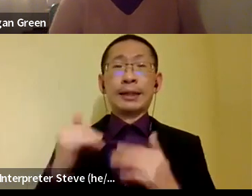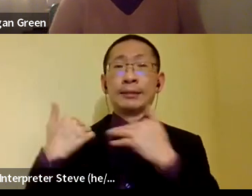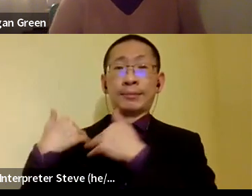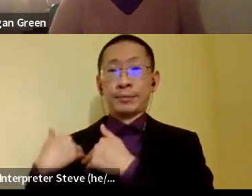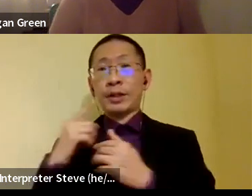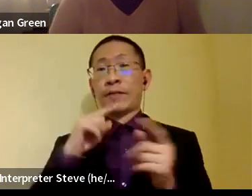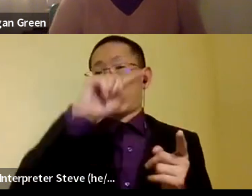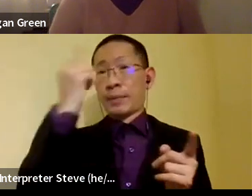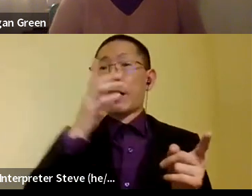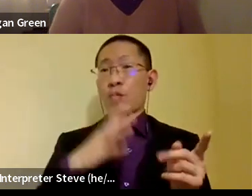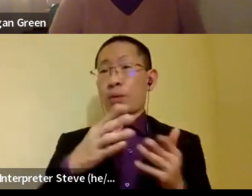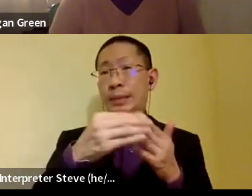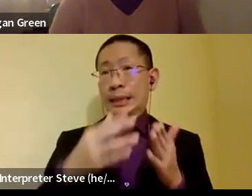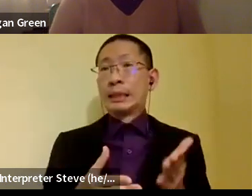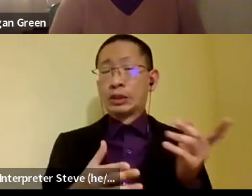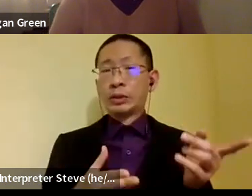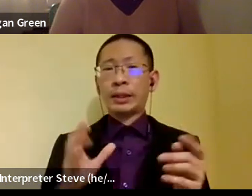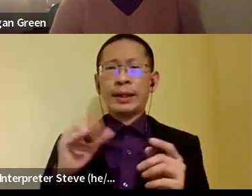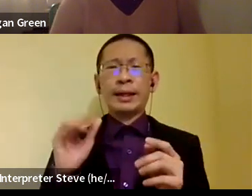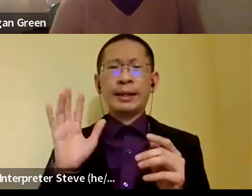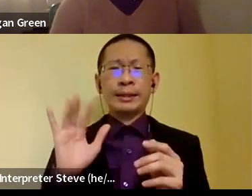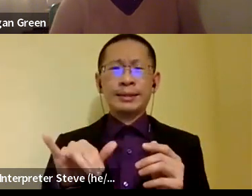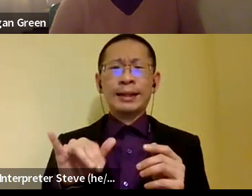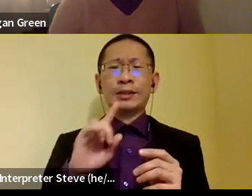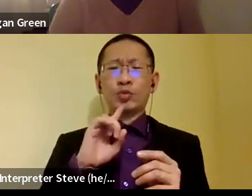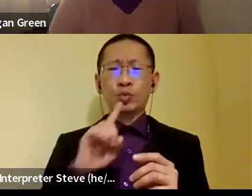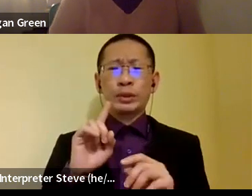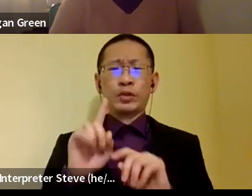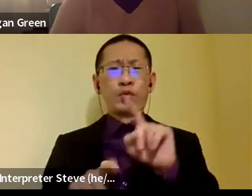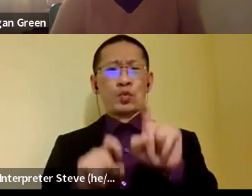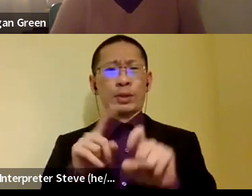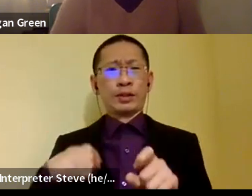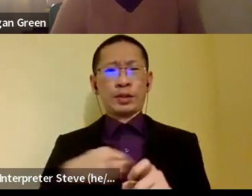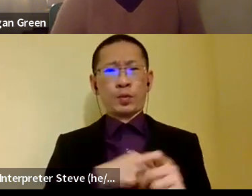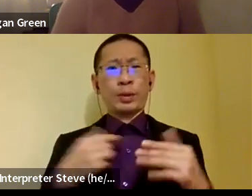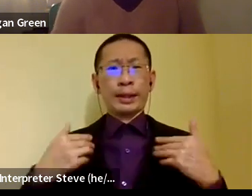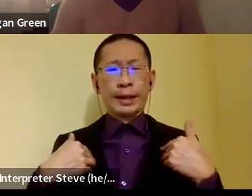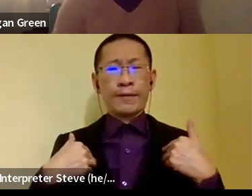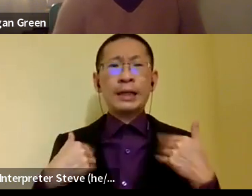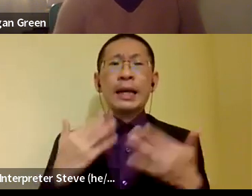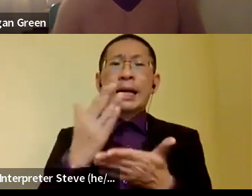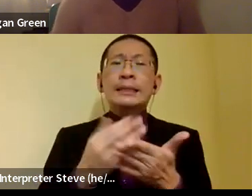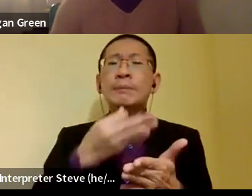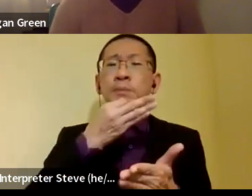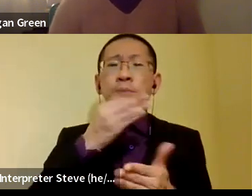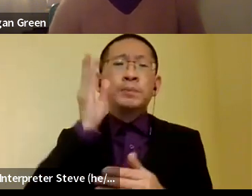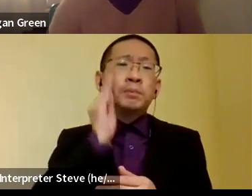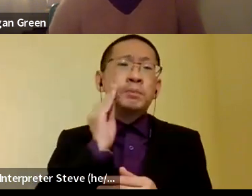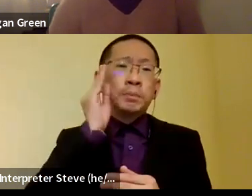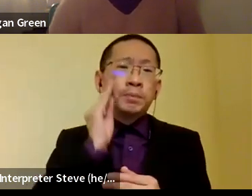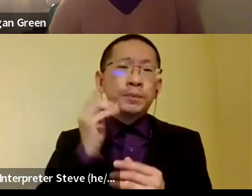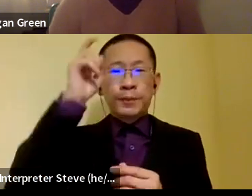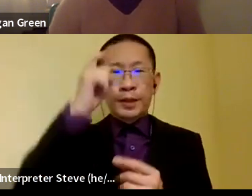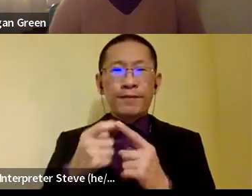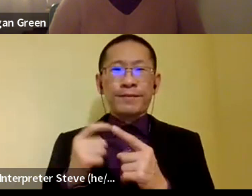leader. You know, these are all sort of real questions we have, and some expertise and wisdom from our years